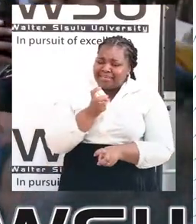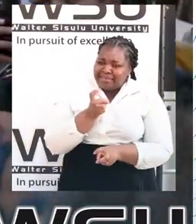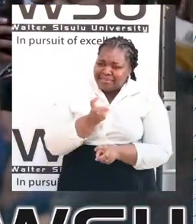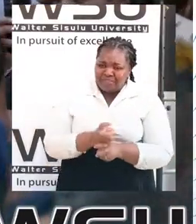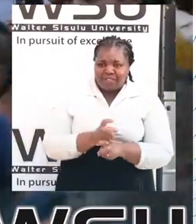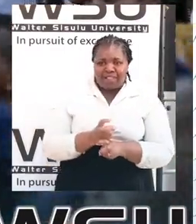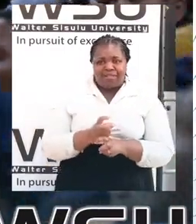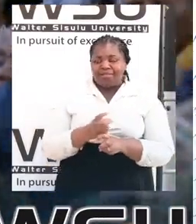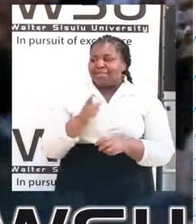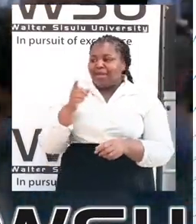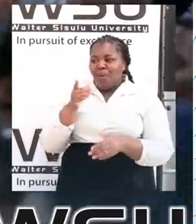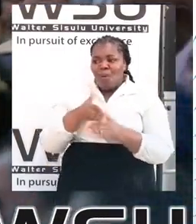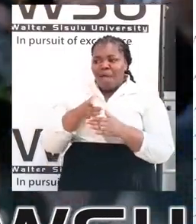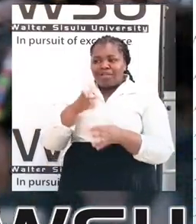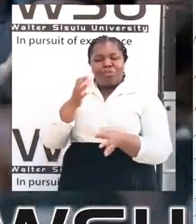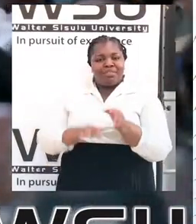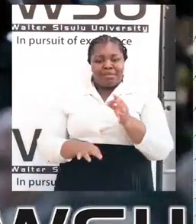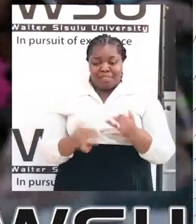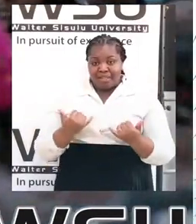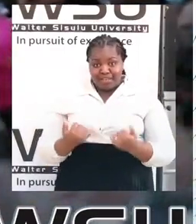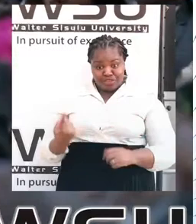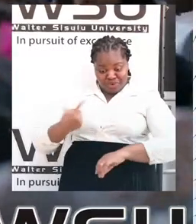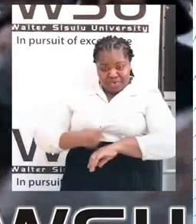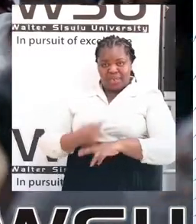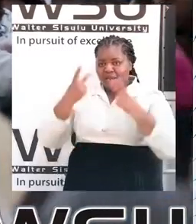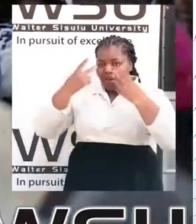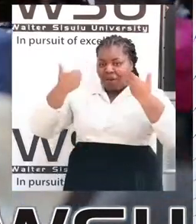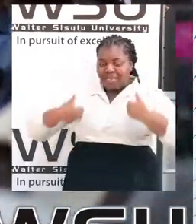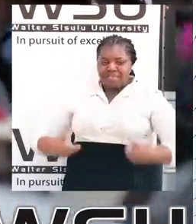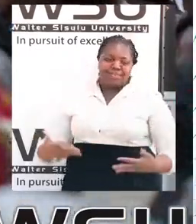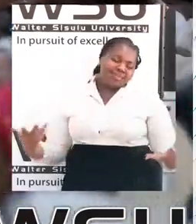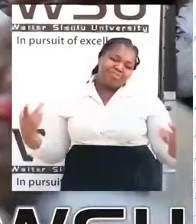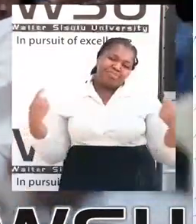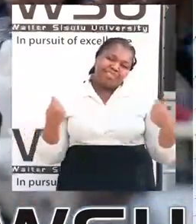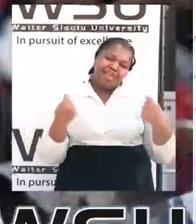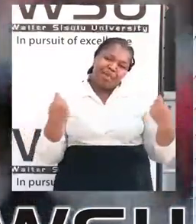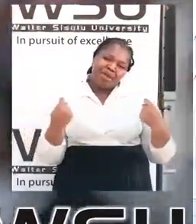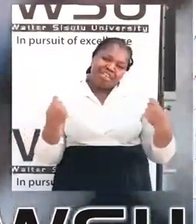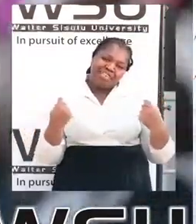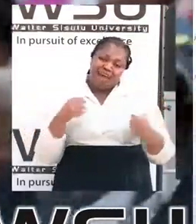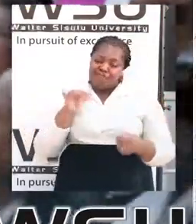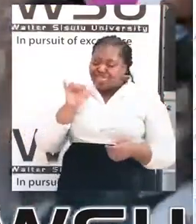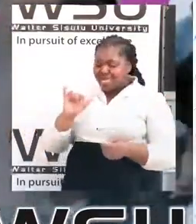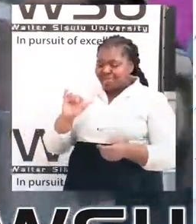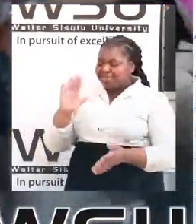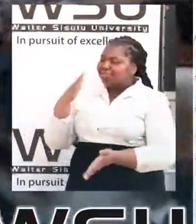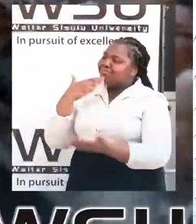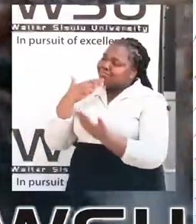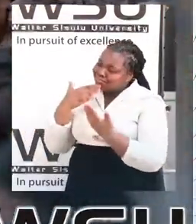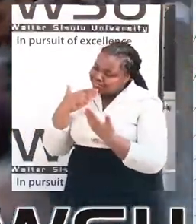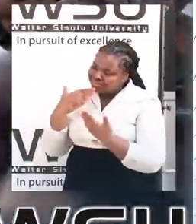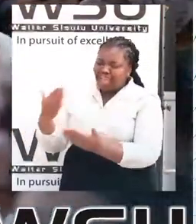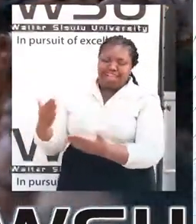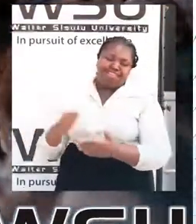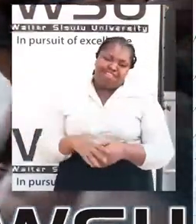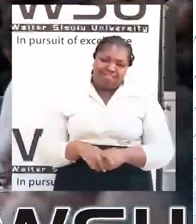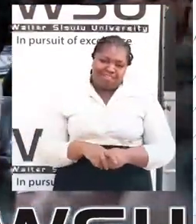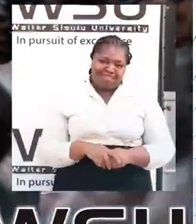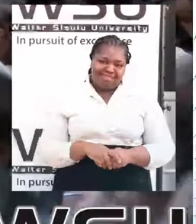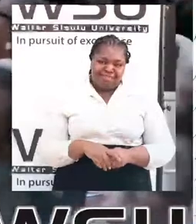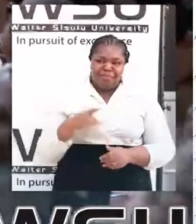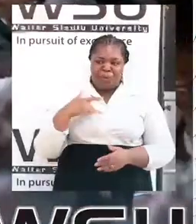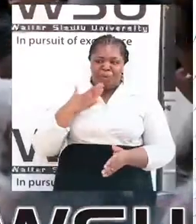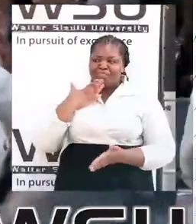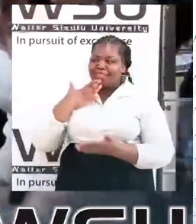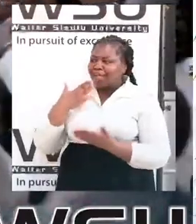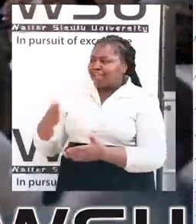difficult task so simple that today, look at us celebrating. For that, we are saying we are grateful and we